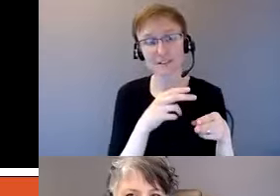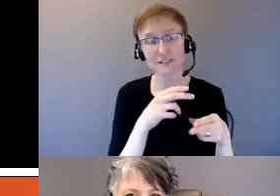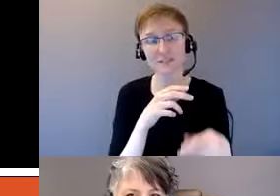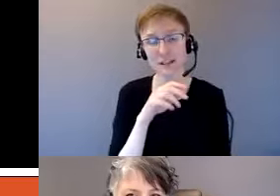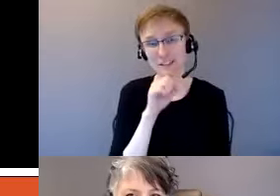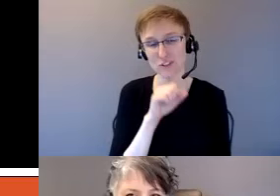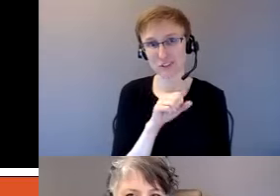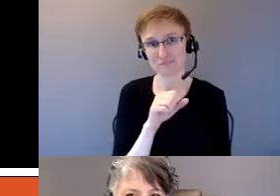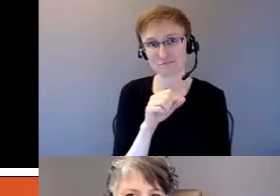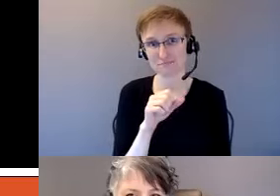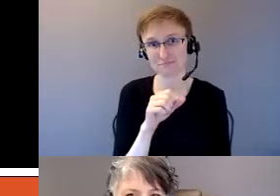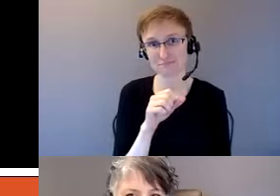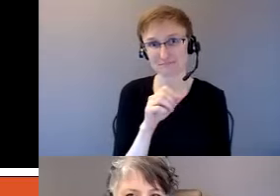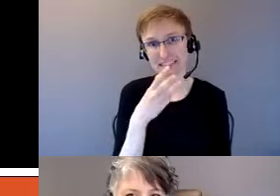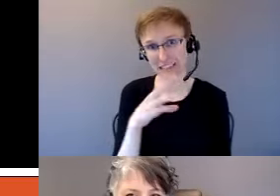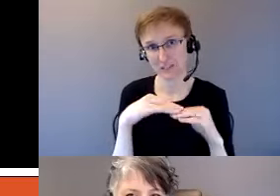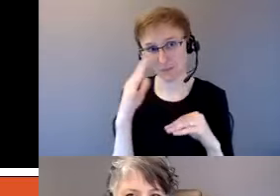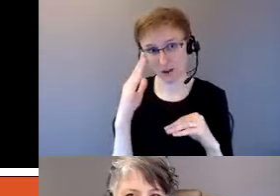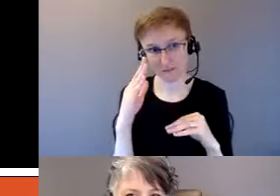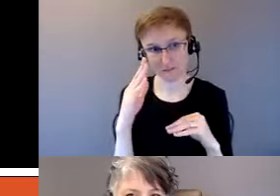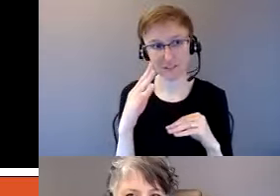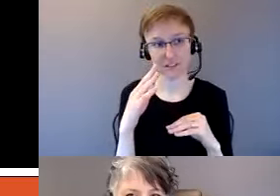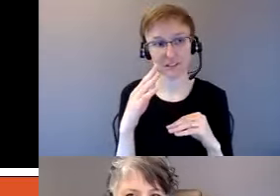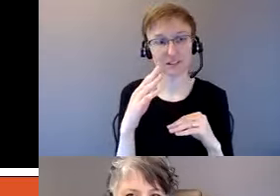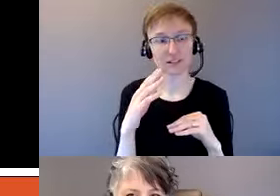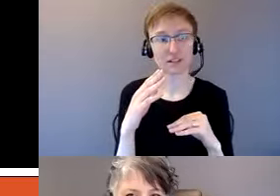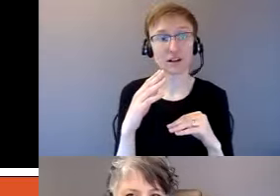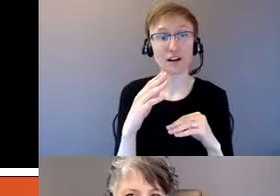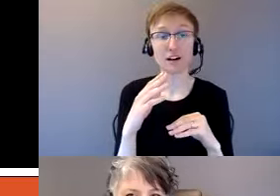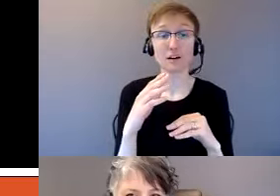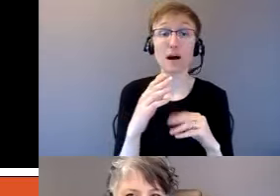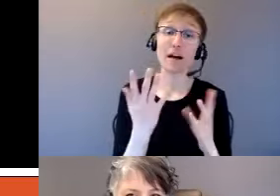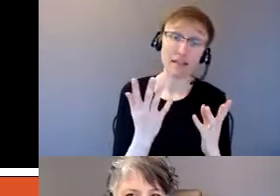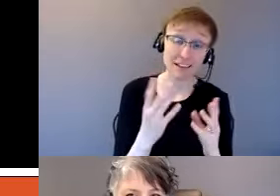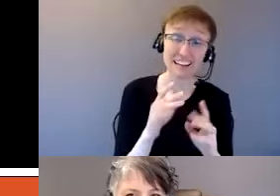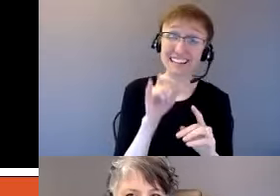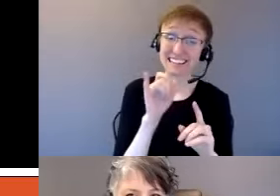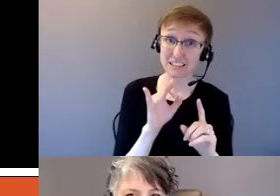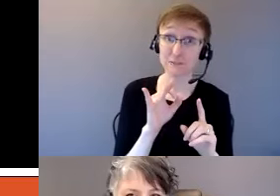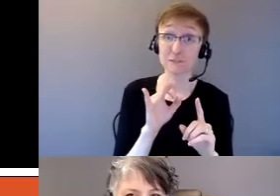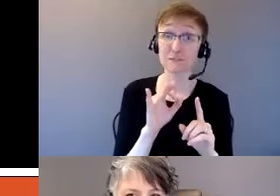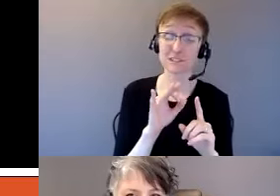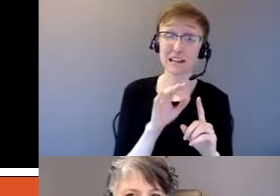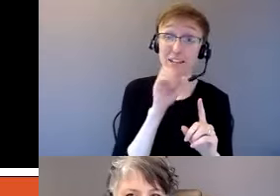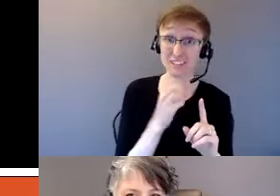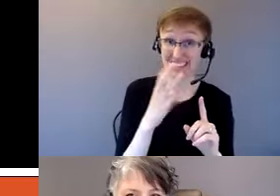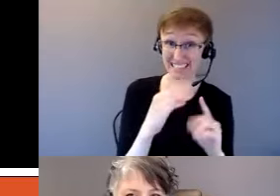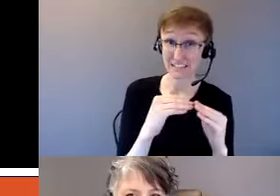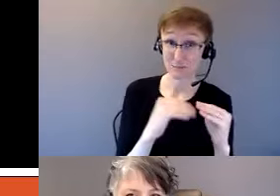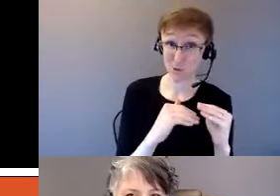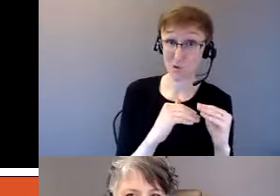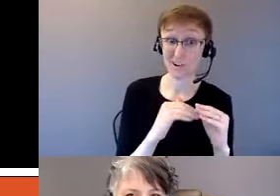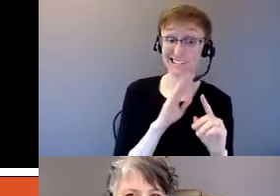parent. And of course, there can't be any court order or separation agreement that would prevent access to the person that